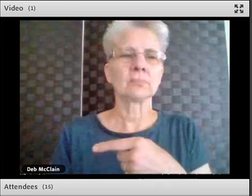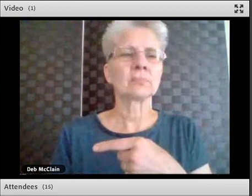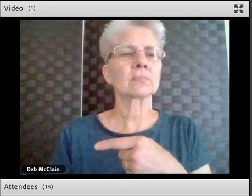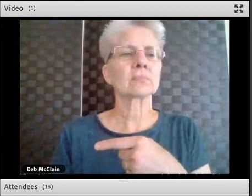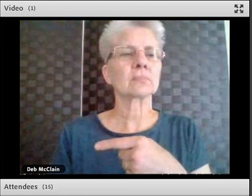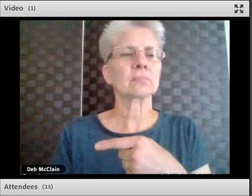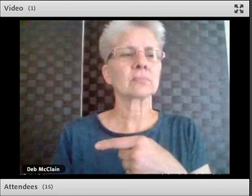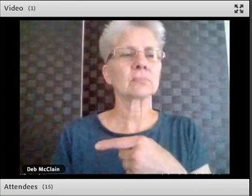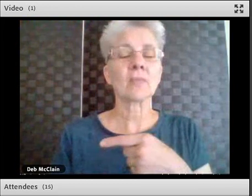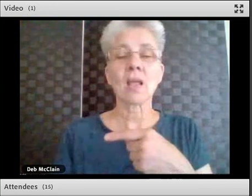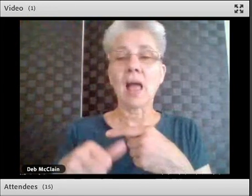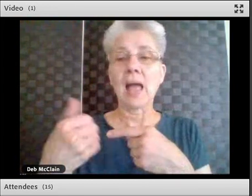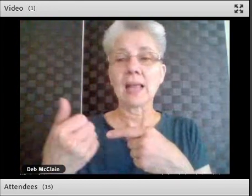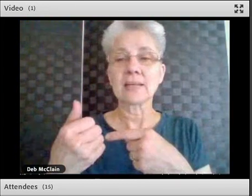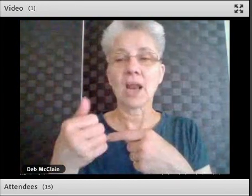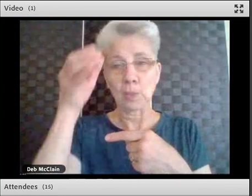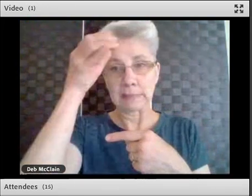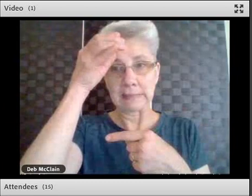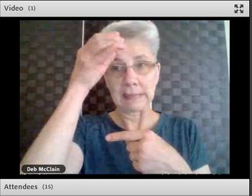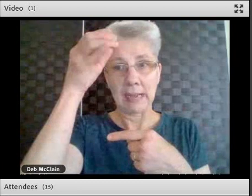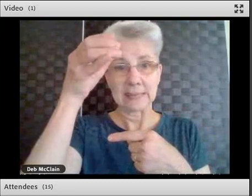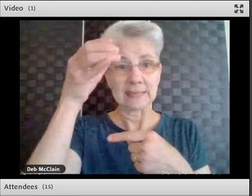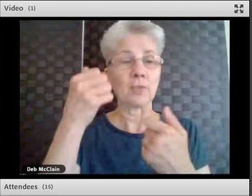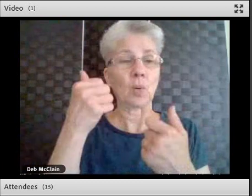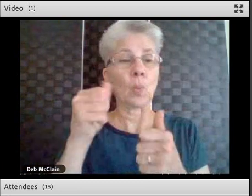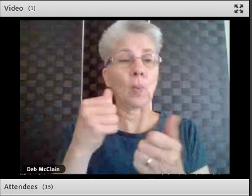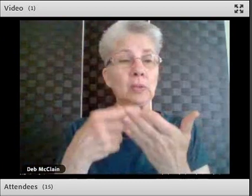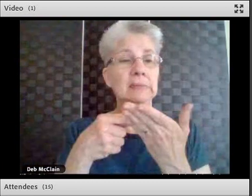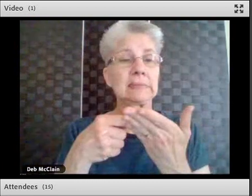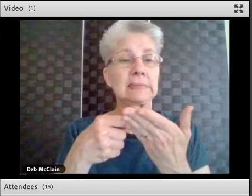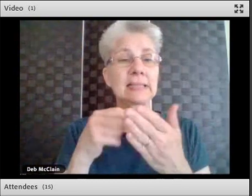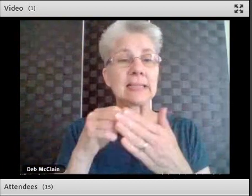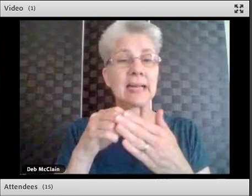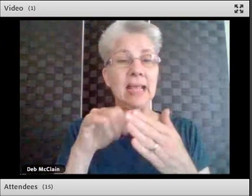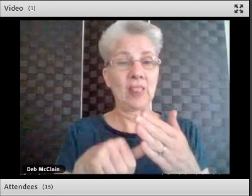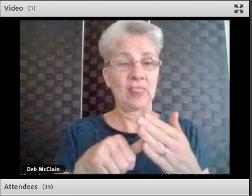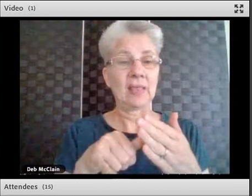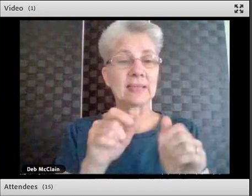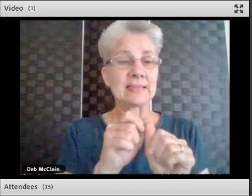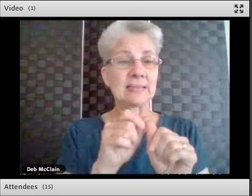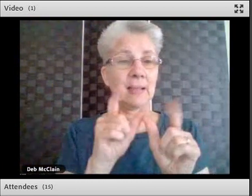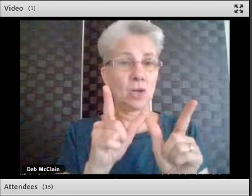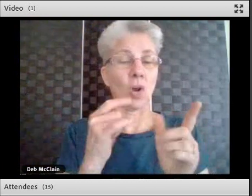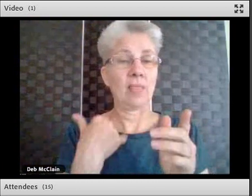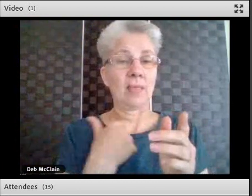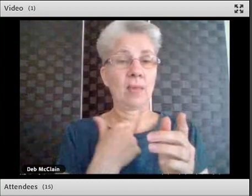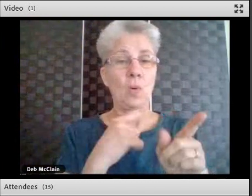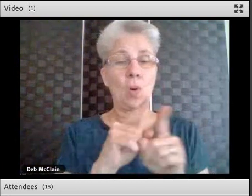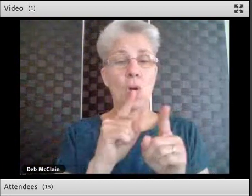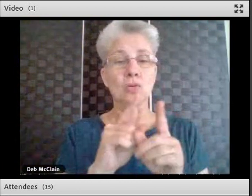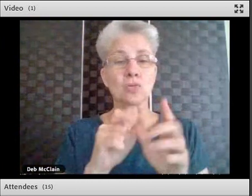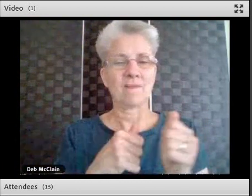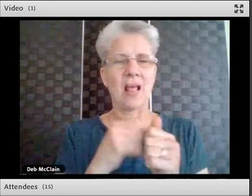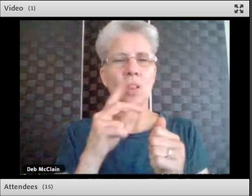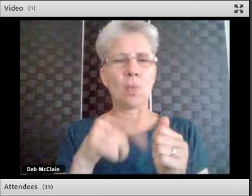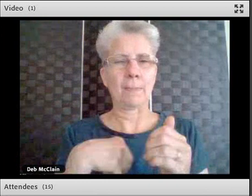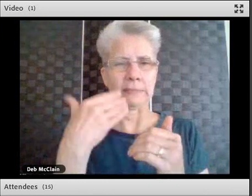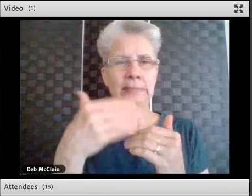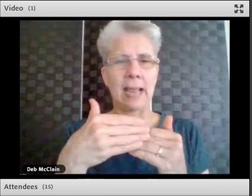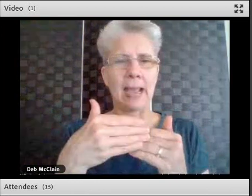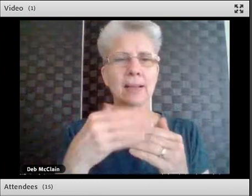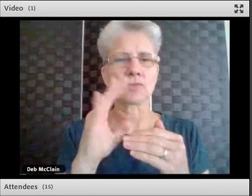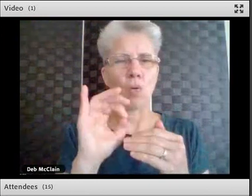Okay, so another major concept that we are discussing within this particular seminar that will also be followed up in